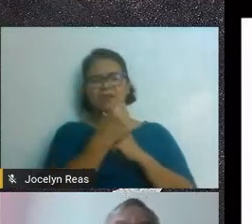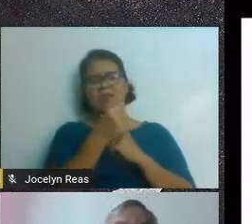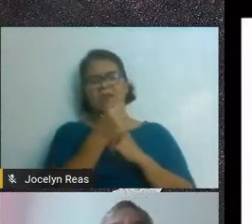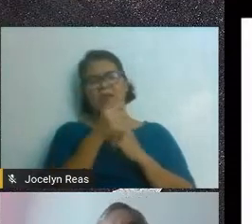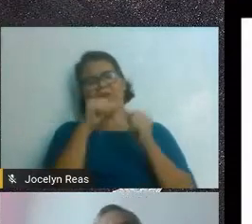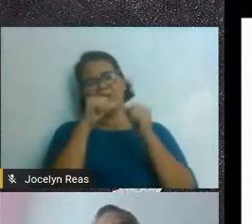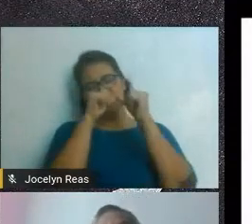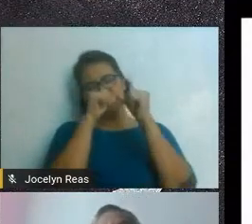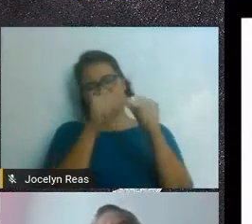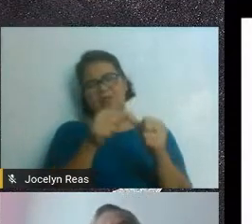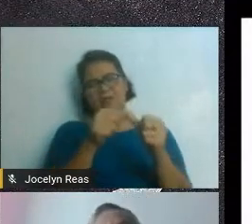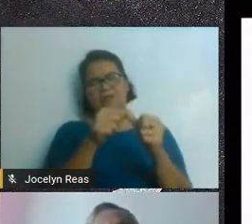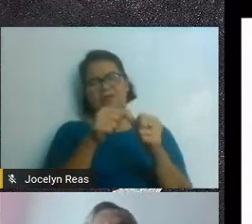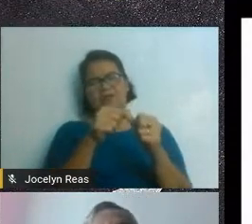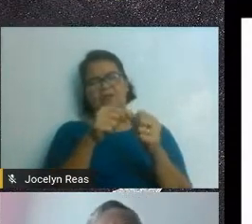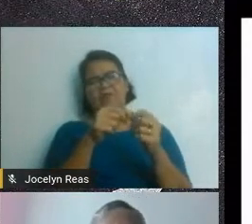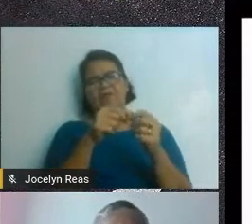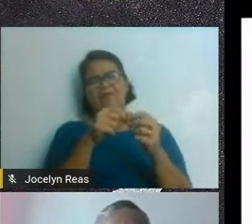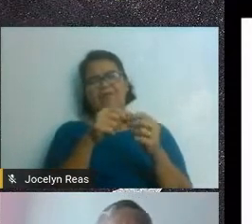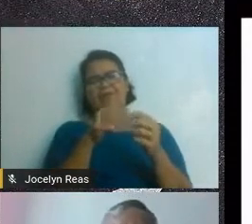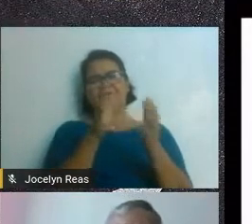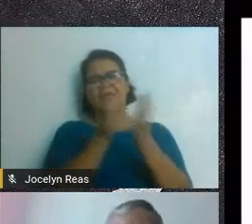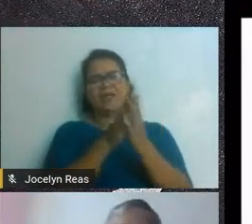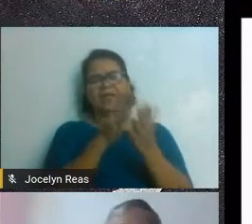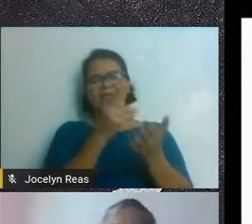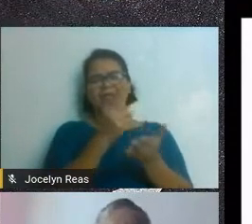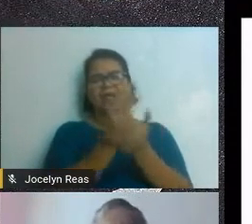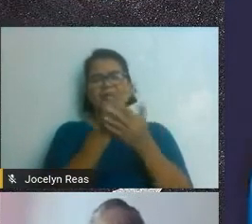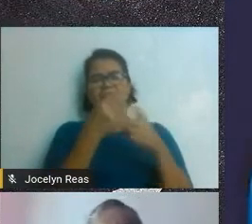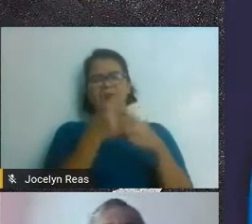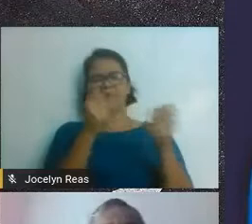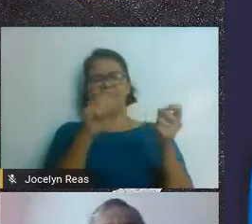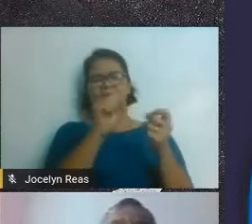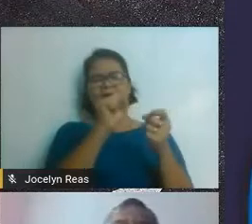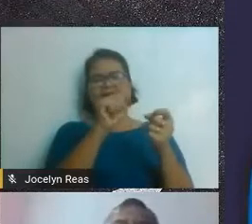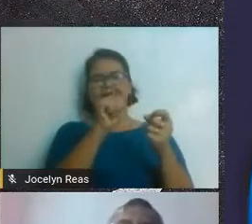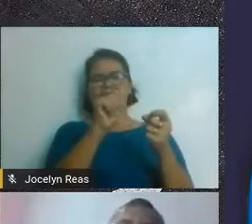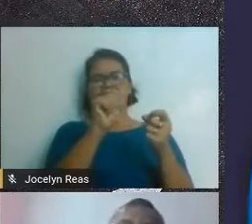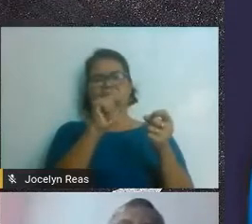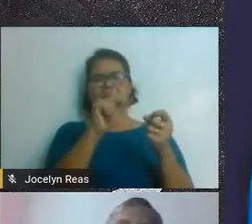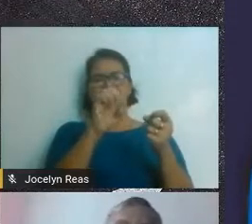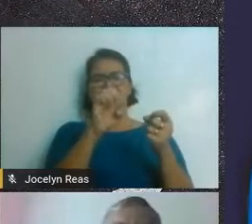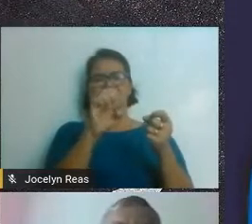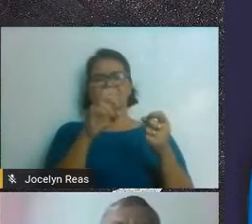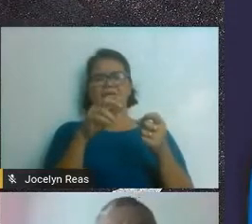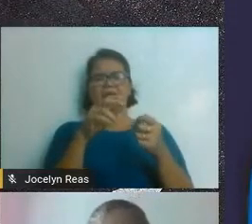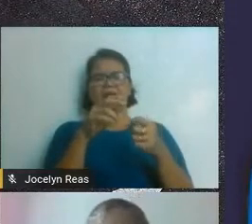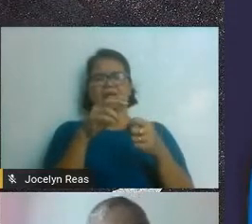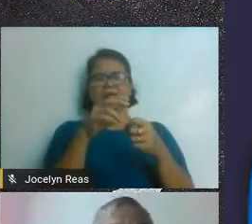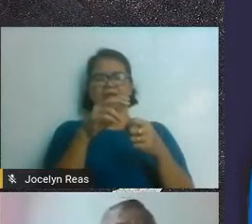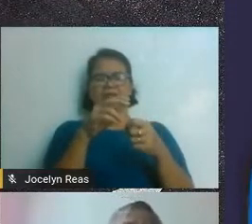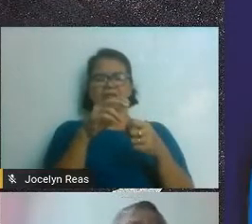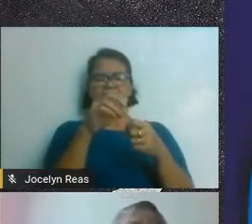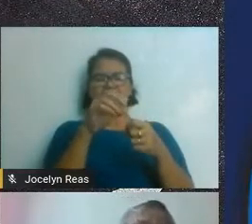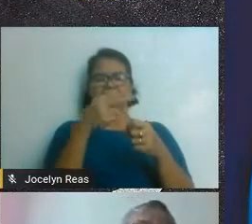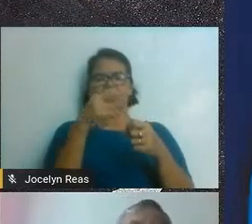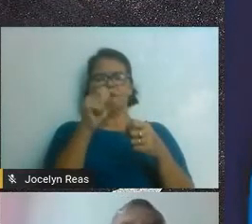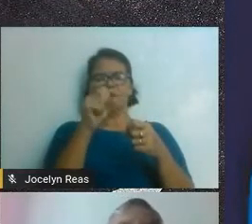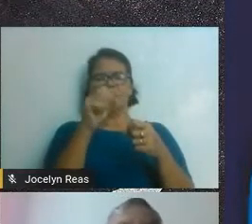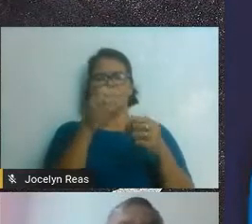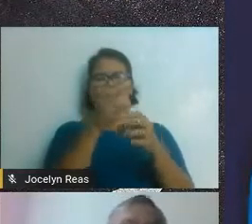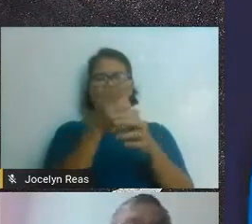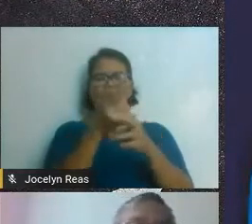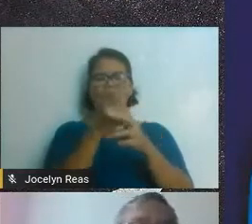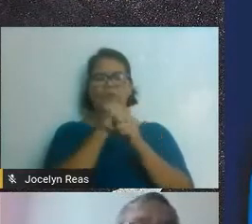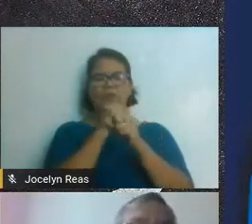stakeholders. Sabi ko kanina, I'll share a few things towards the end of this talk, a few things about what I've read lately. Ano, ito,